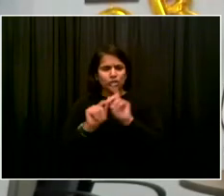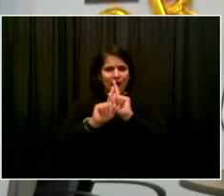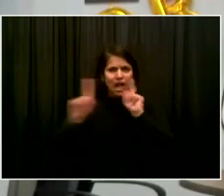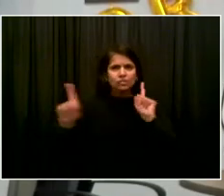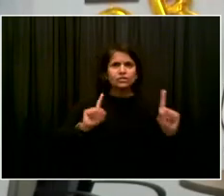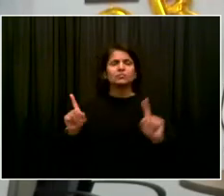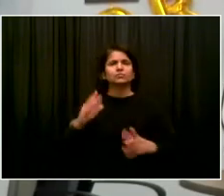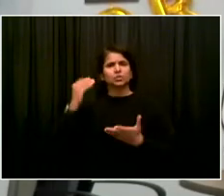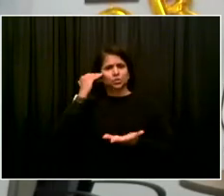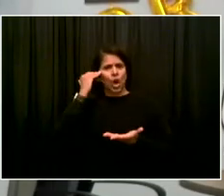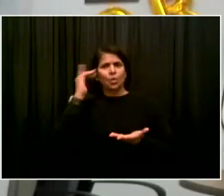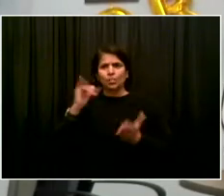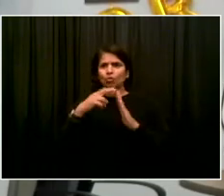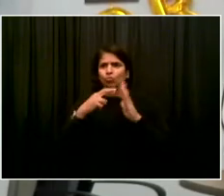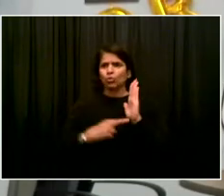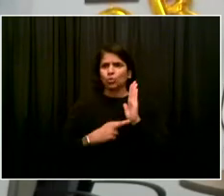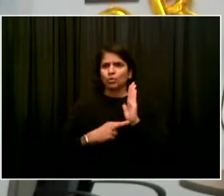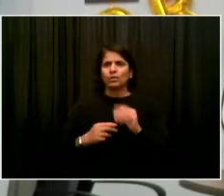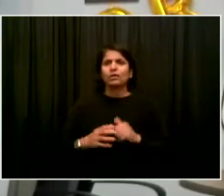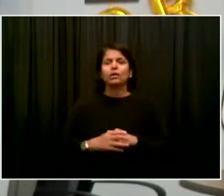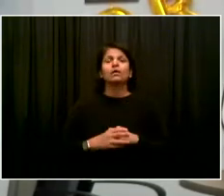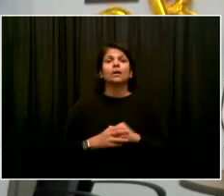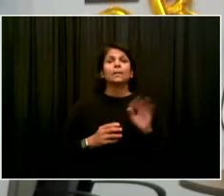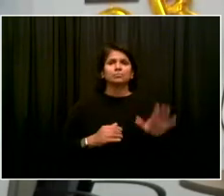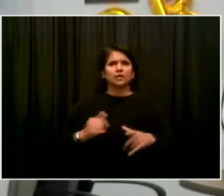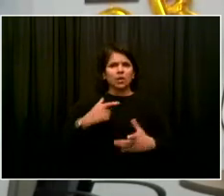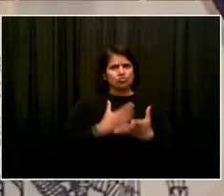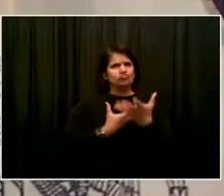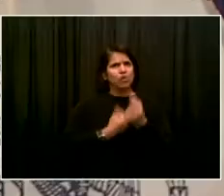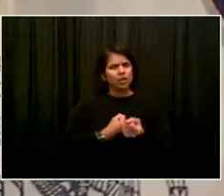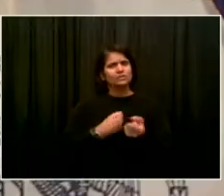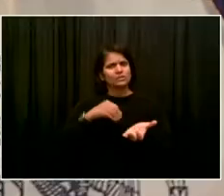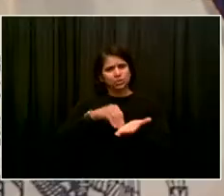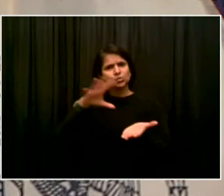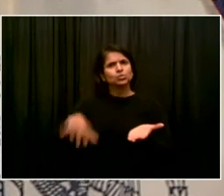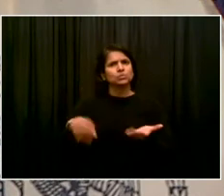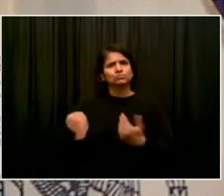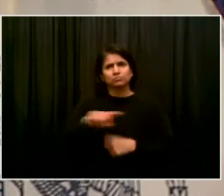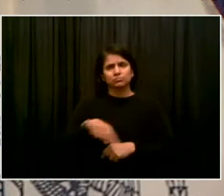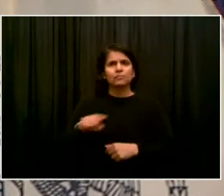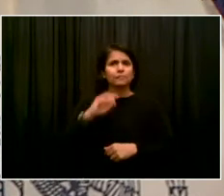appropriately. And if we need to work more directly with parents, we will. Amen.